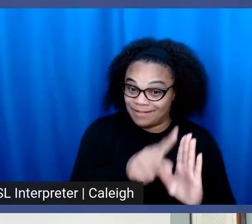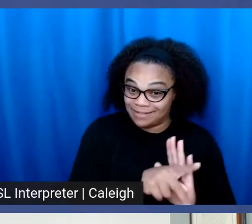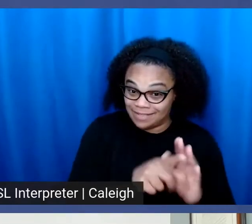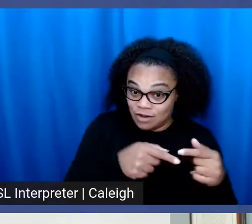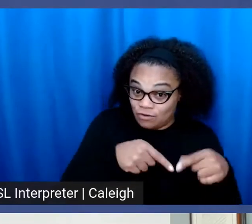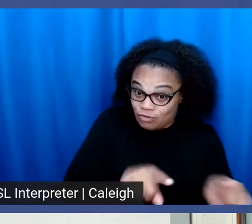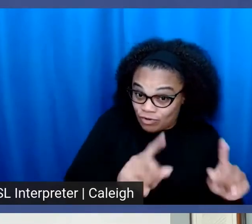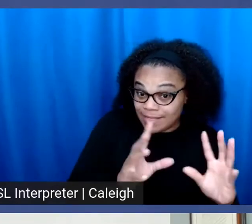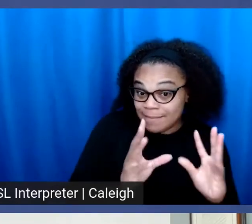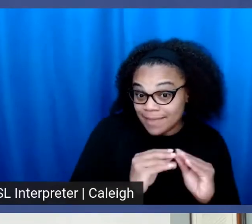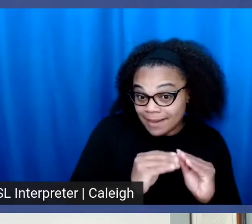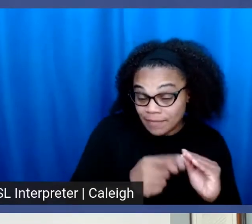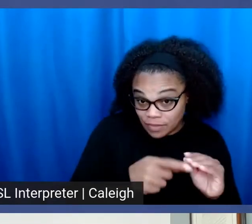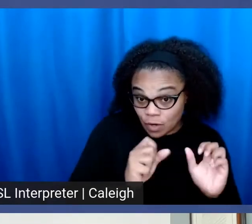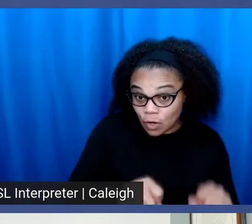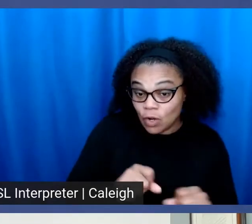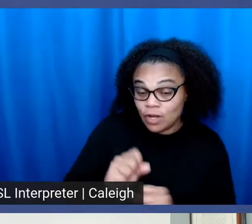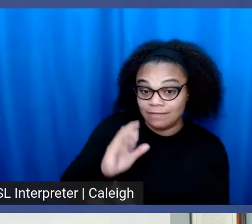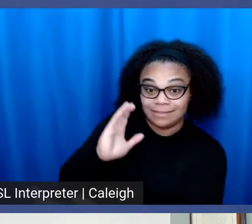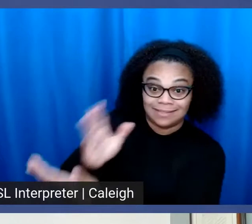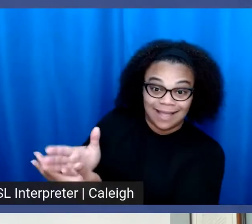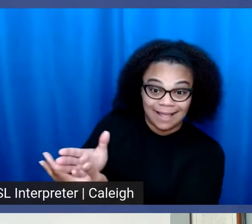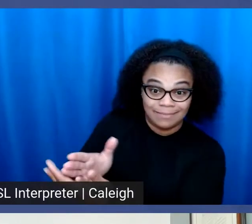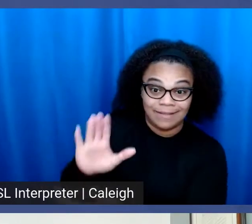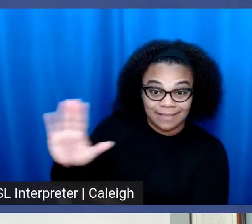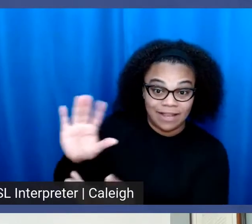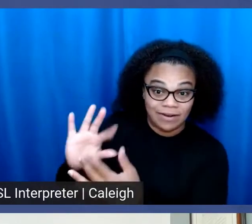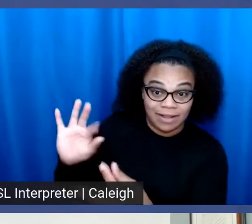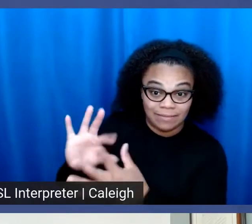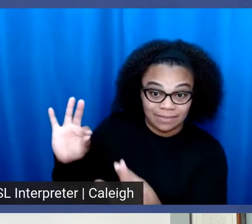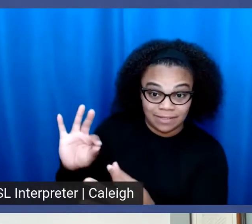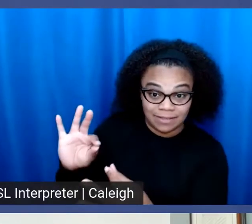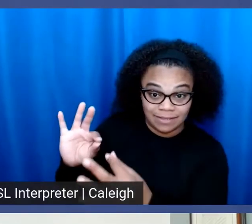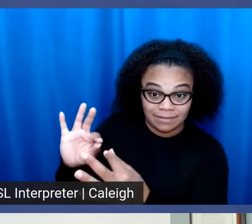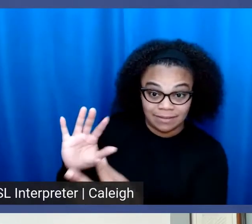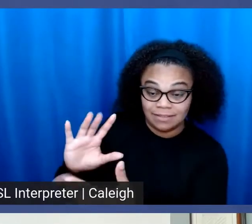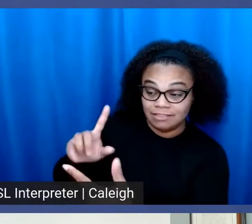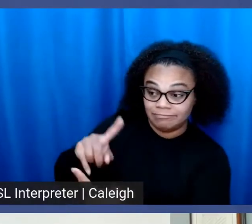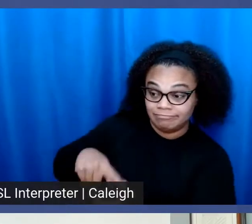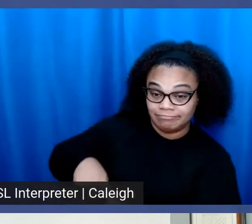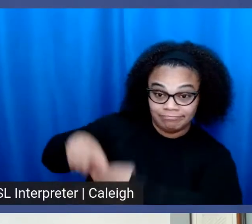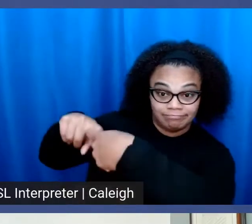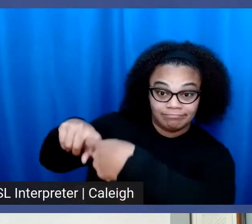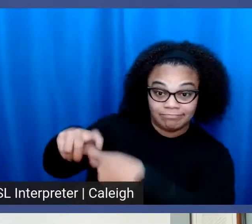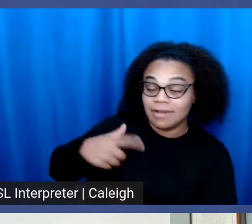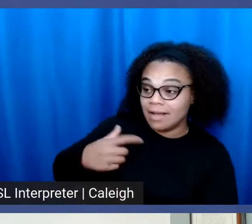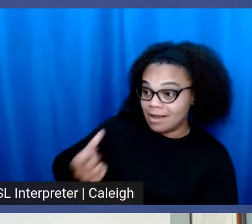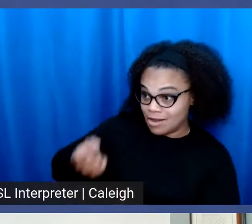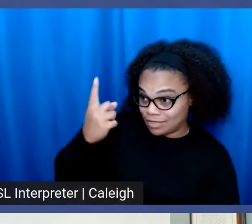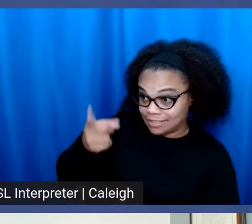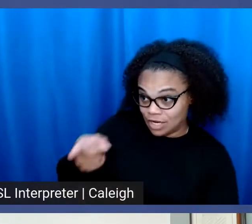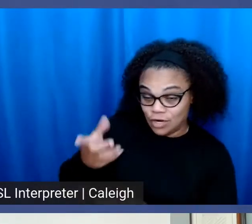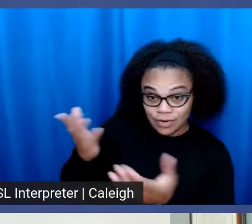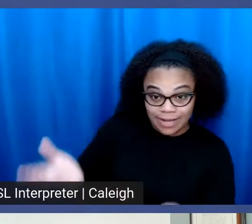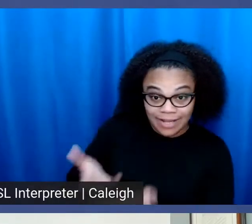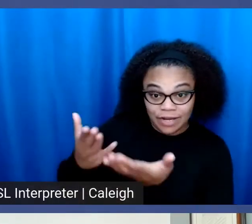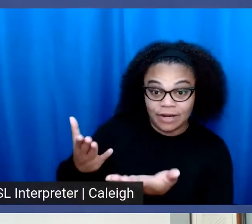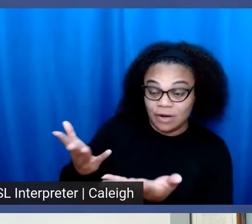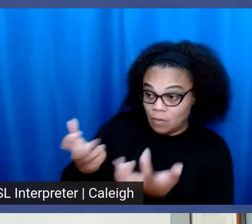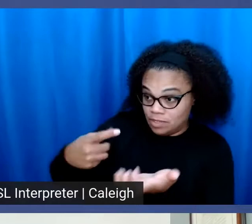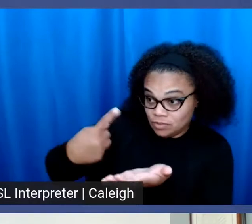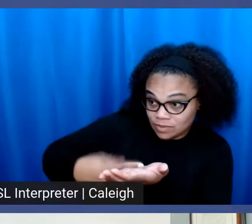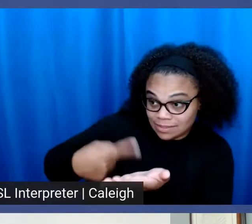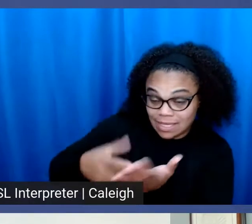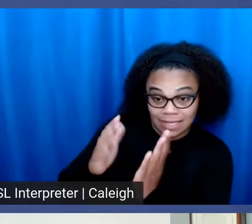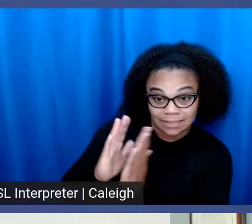stopped that commentary and said, I understand you're here to discuss books. We have a process and a policy for